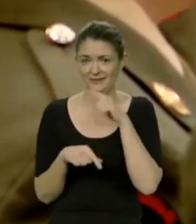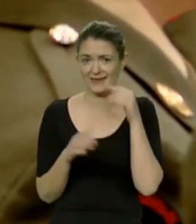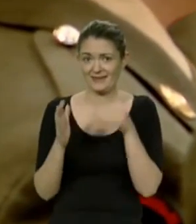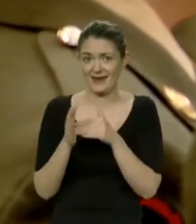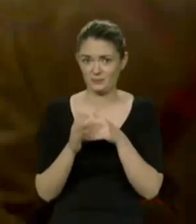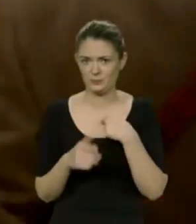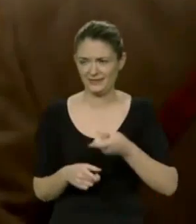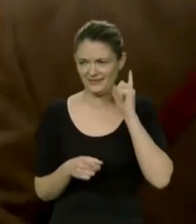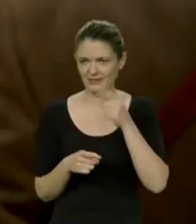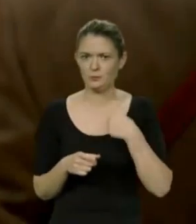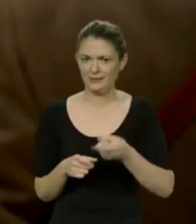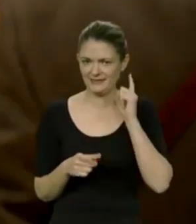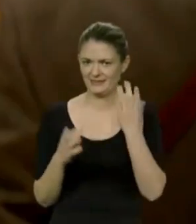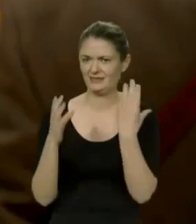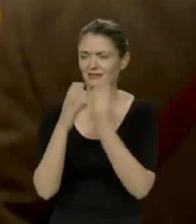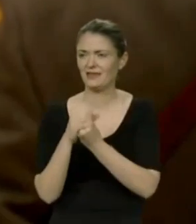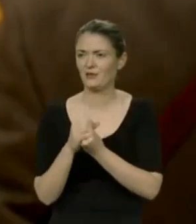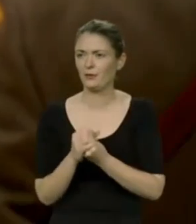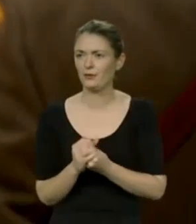and we did it together.